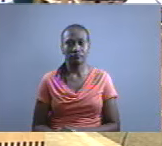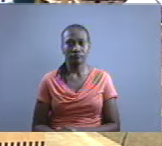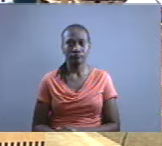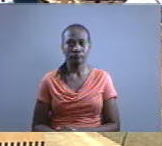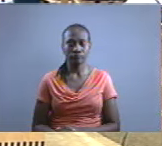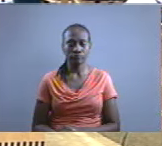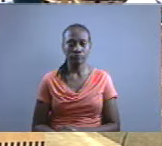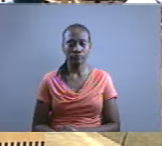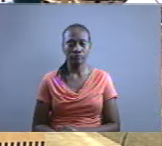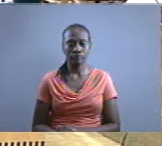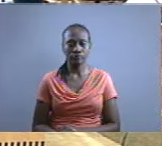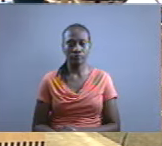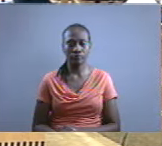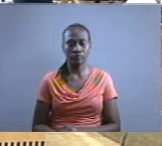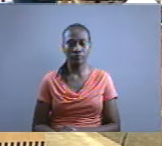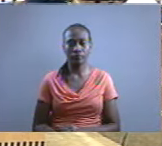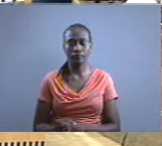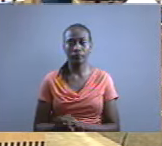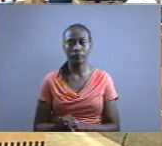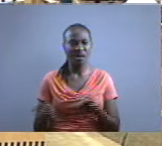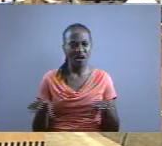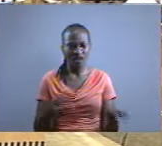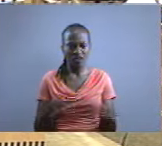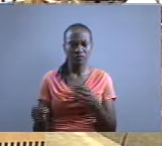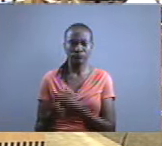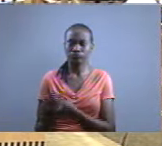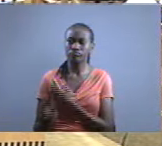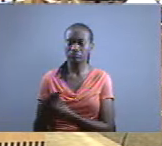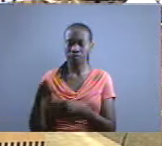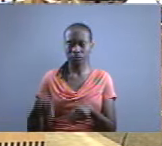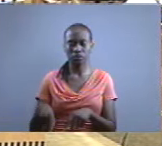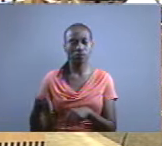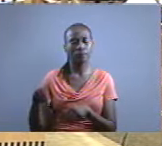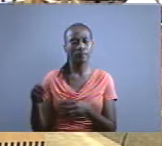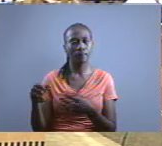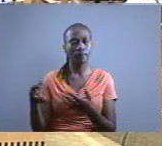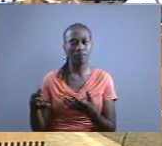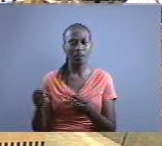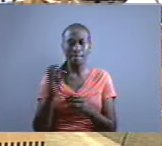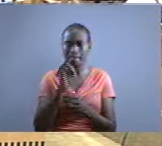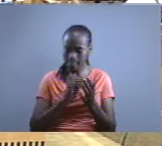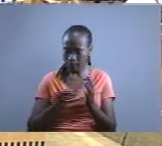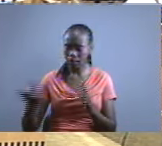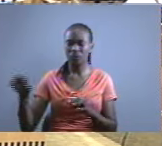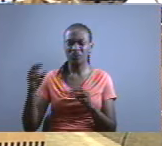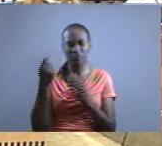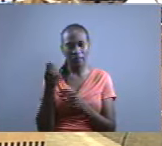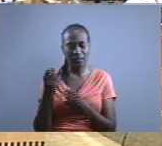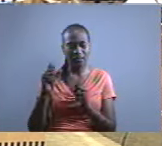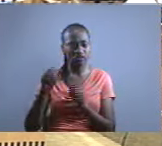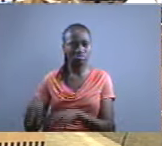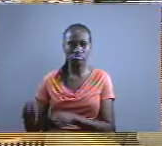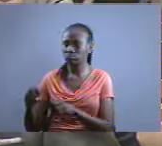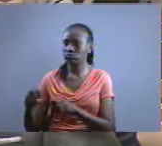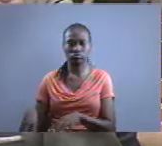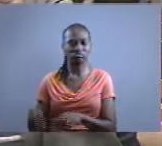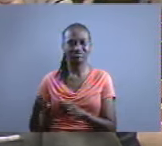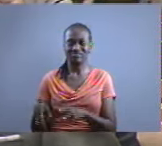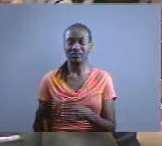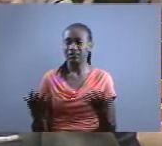order. a storm of government activity suddenly blew in Ngoma. Millions of rand of state coffers were spent in